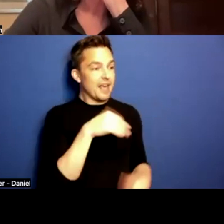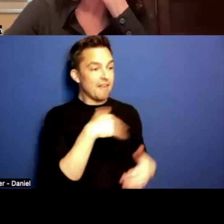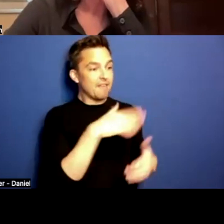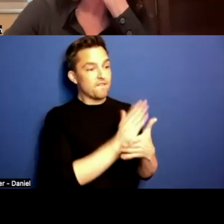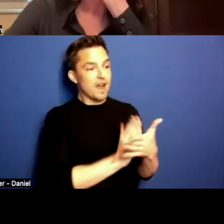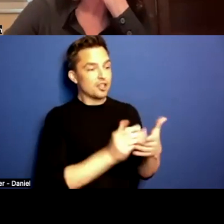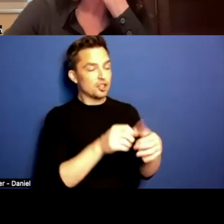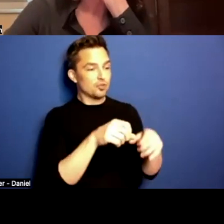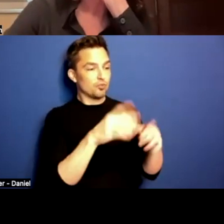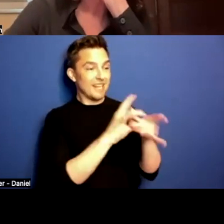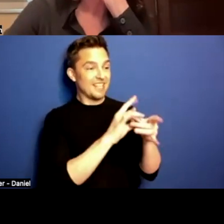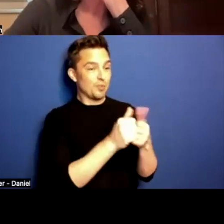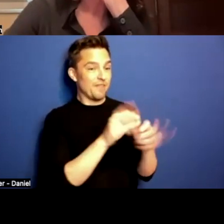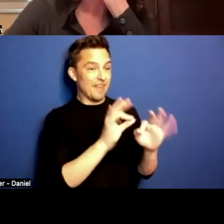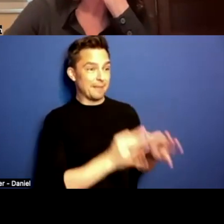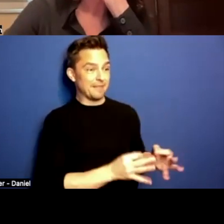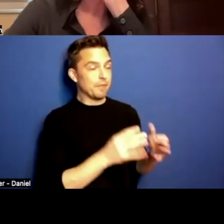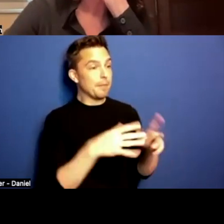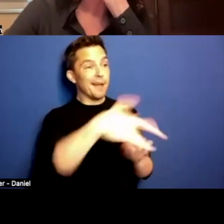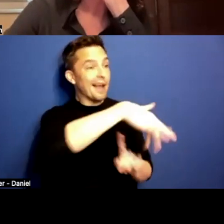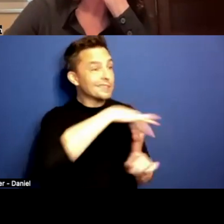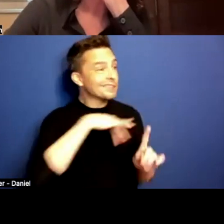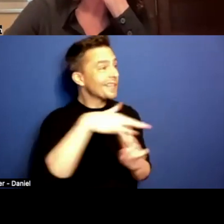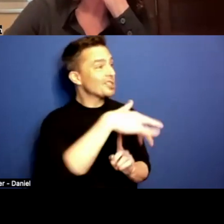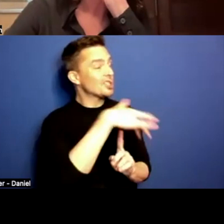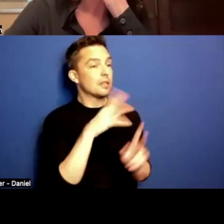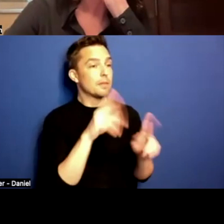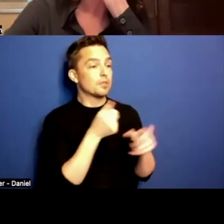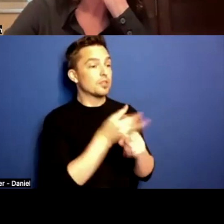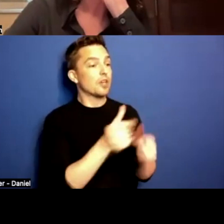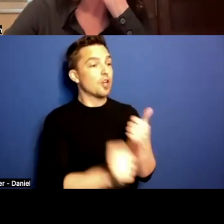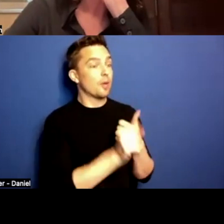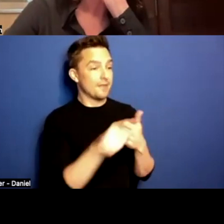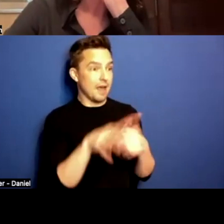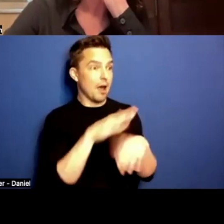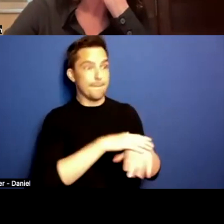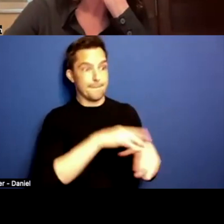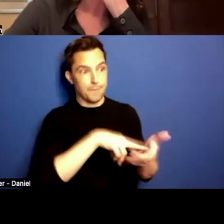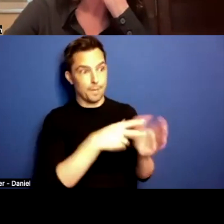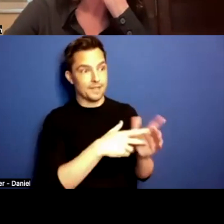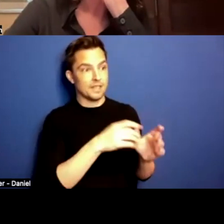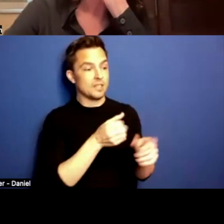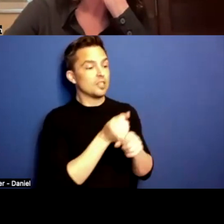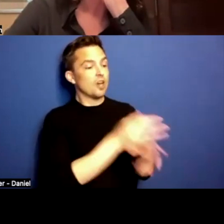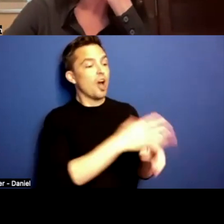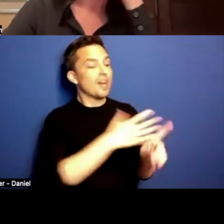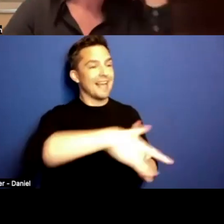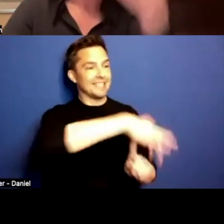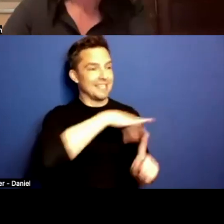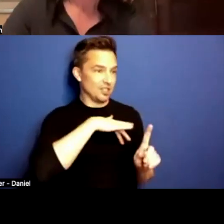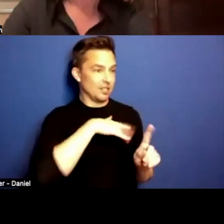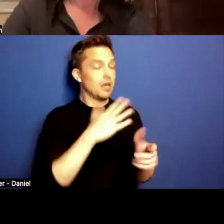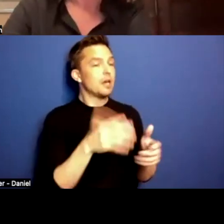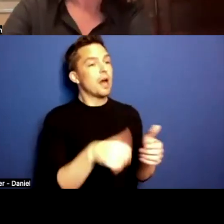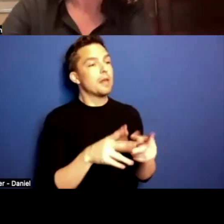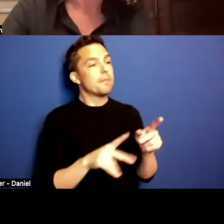with families, either because of isolation, where the person who's causing them harm has intentionally kind of isolated them, and others it's because